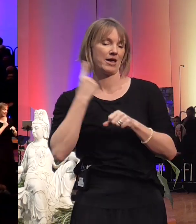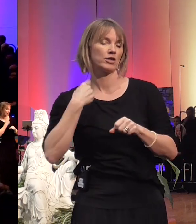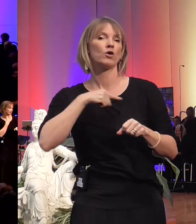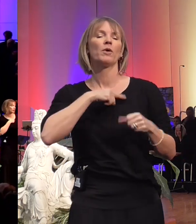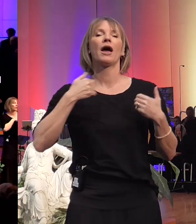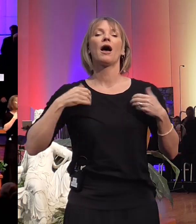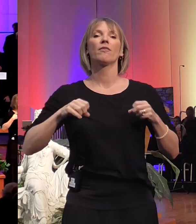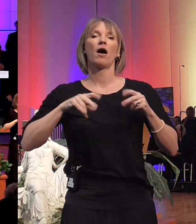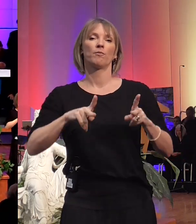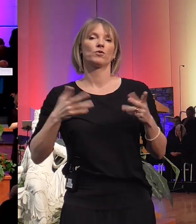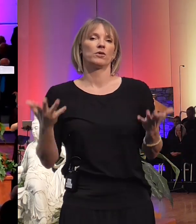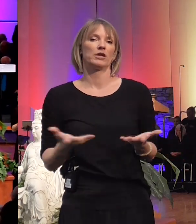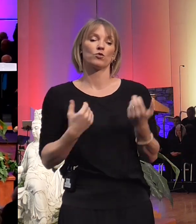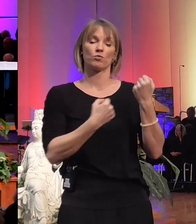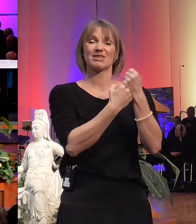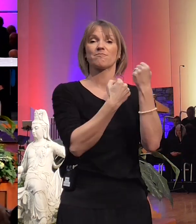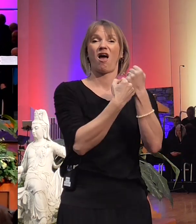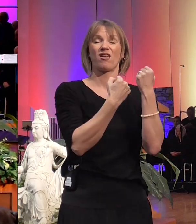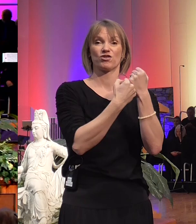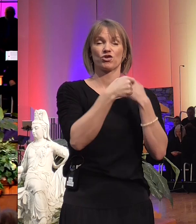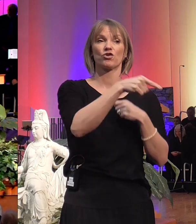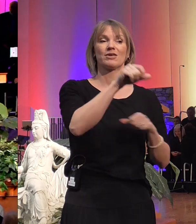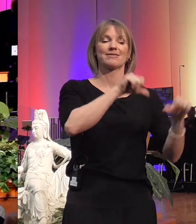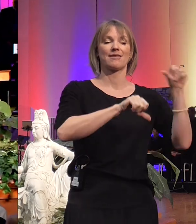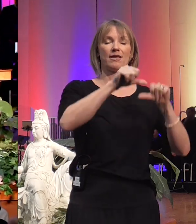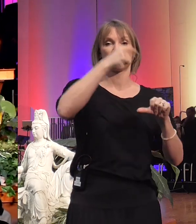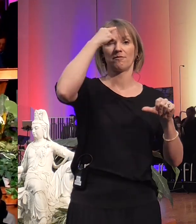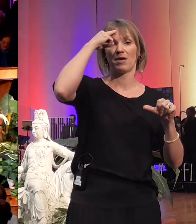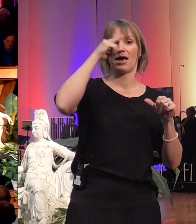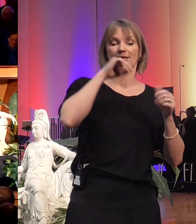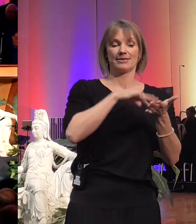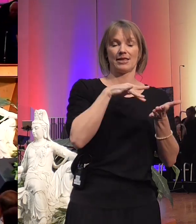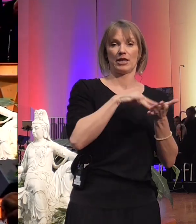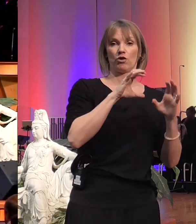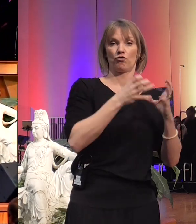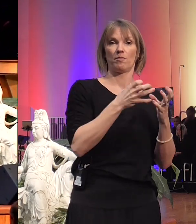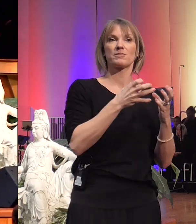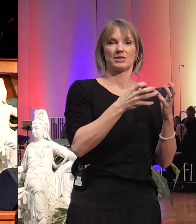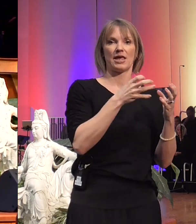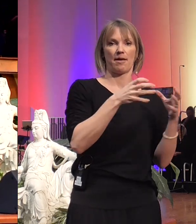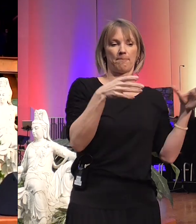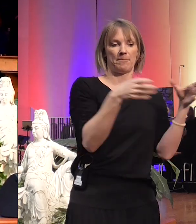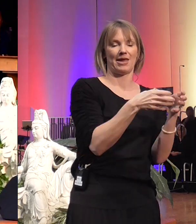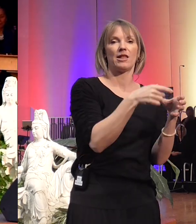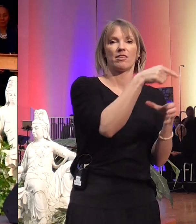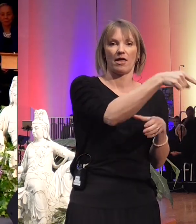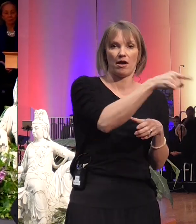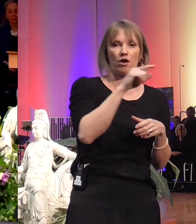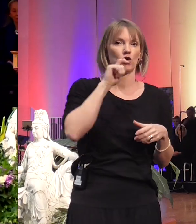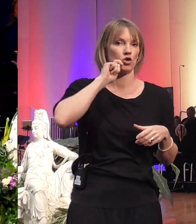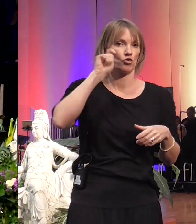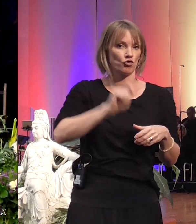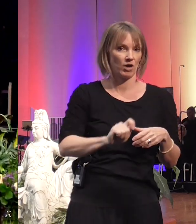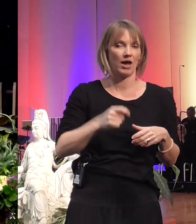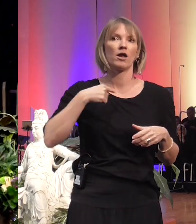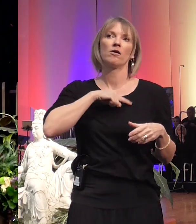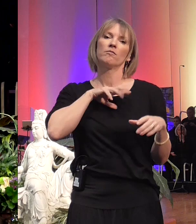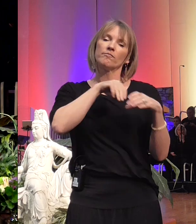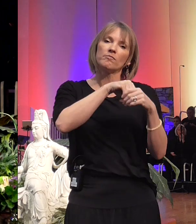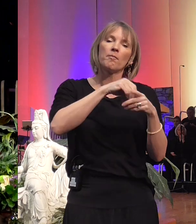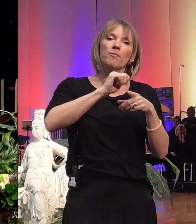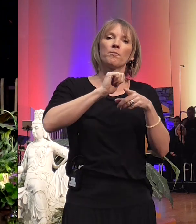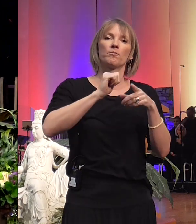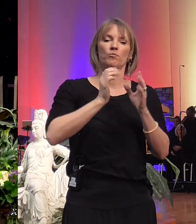opportunity at Mile High to sponsor Science of Mind study groups that meet there in Ukraine, and got to be a part of the practitioner training